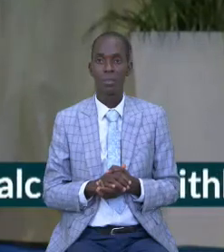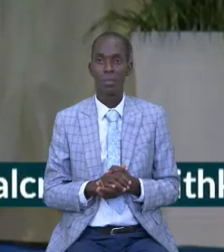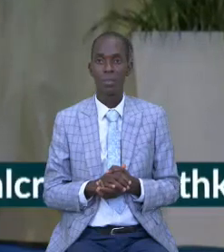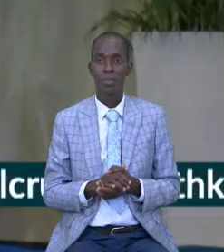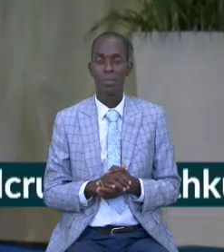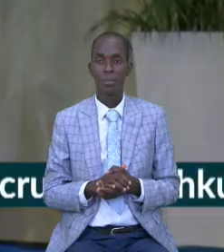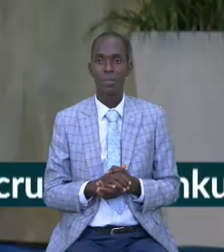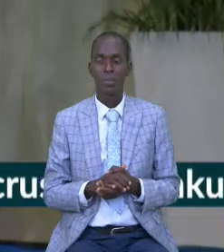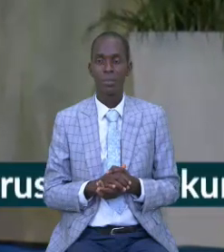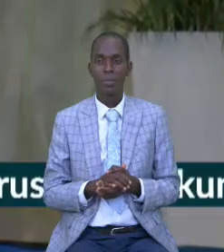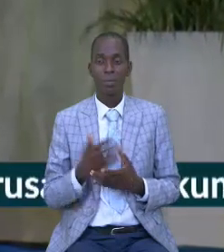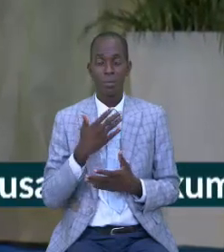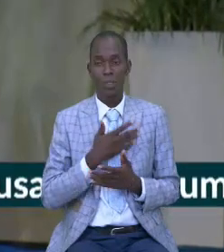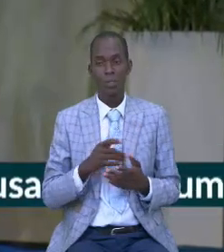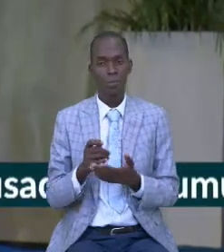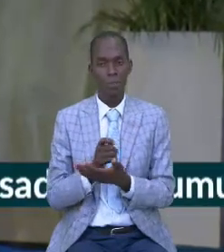Let's quickly do it.